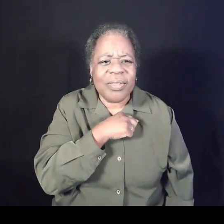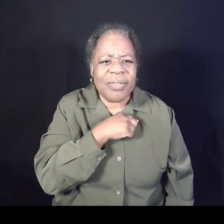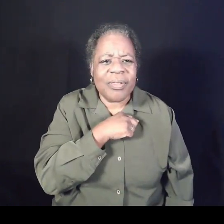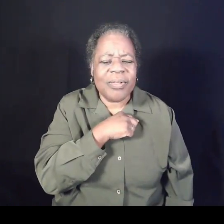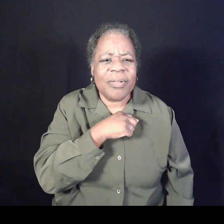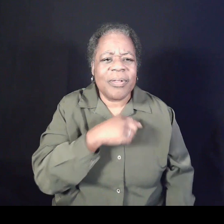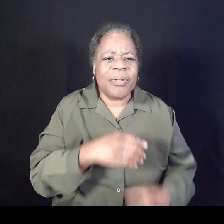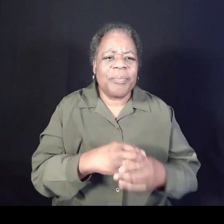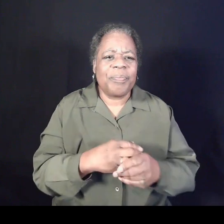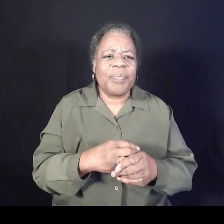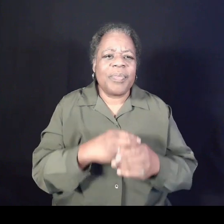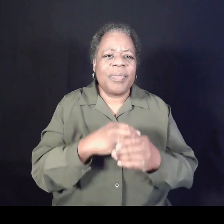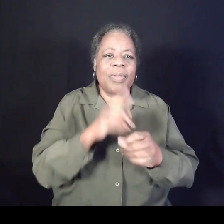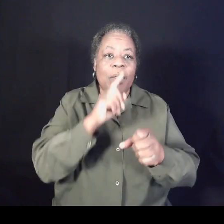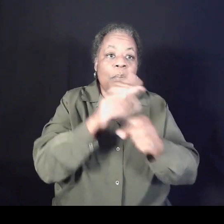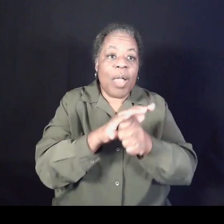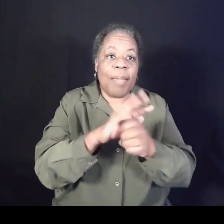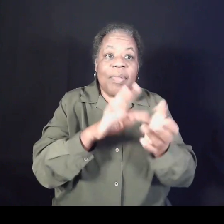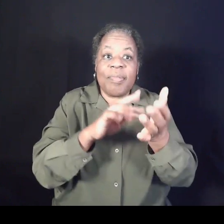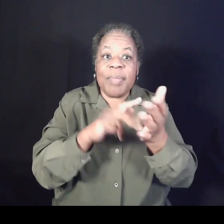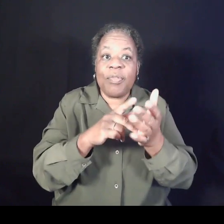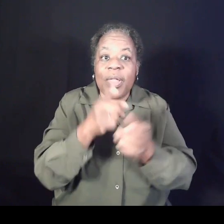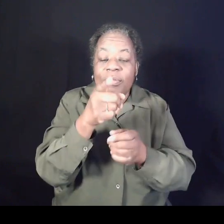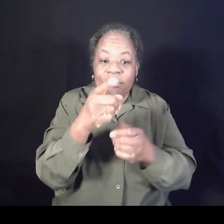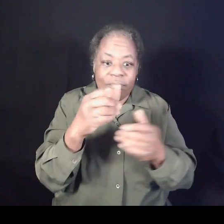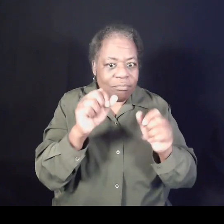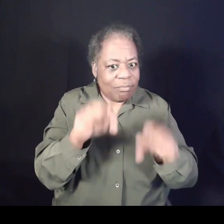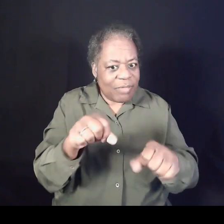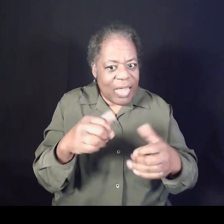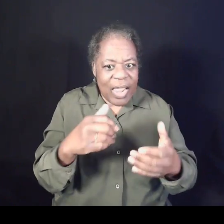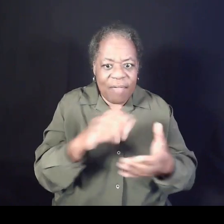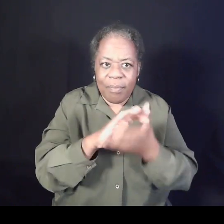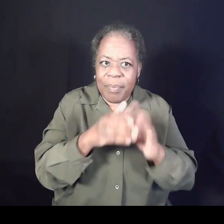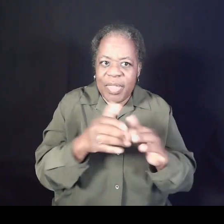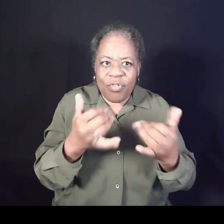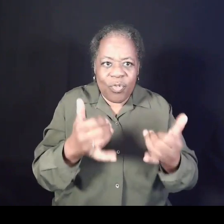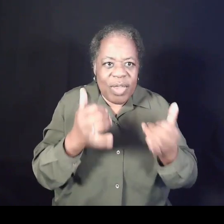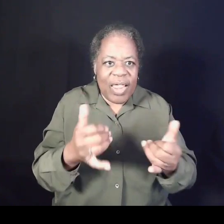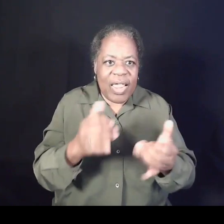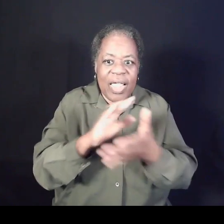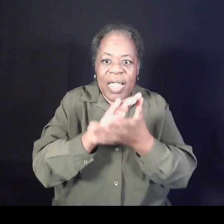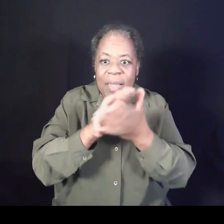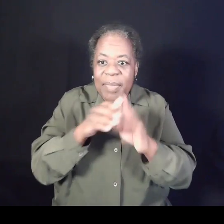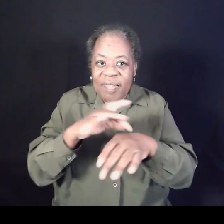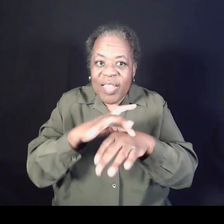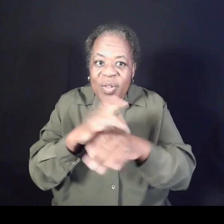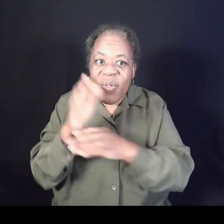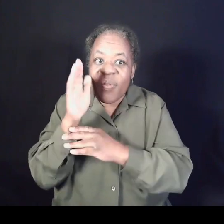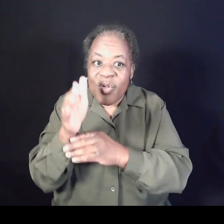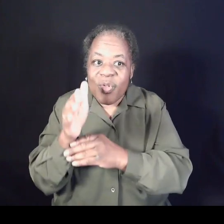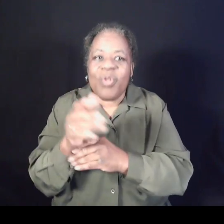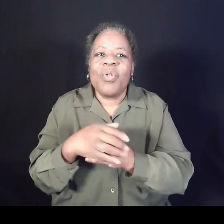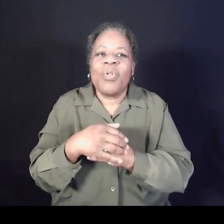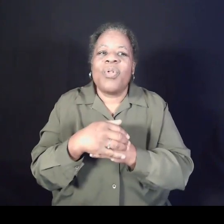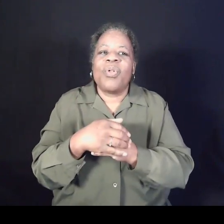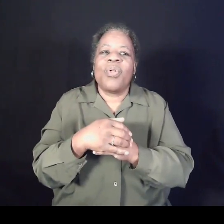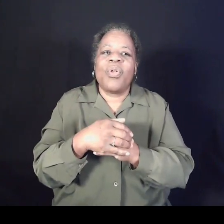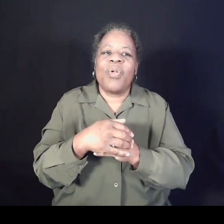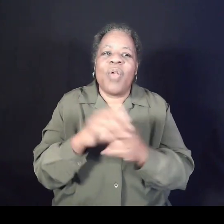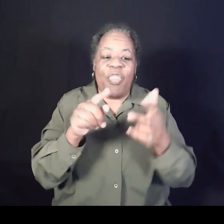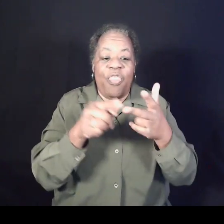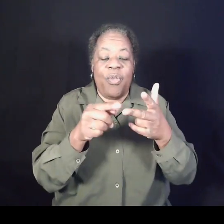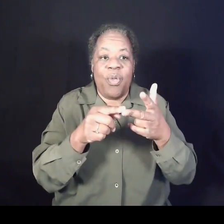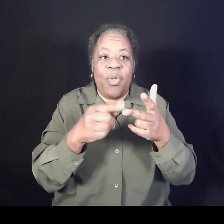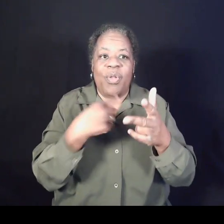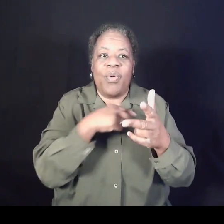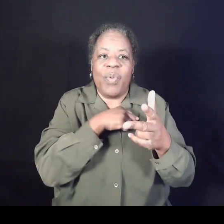So the promise means that you can have peace today, that there will be peace on earth someday. And thirdly, it means that we can be instruments